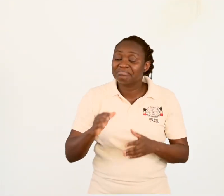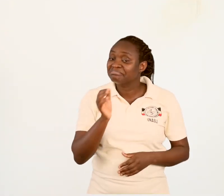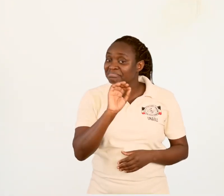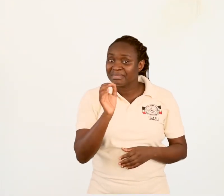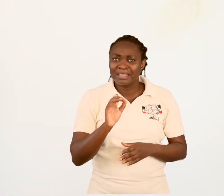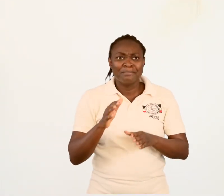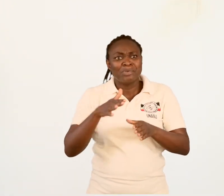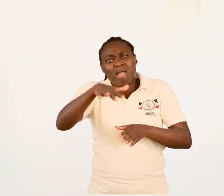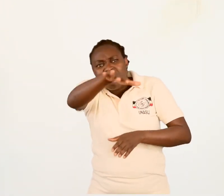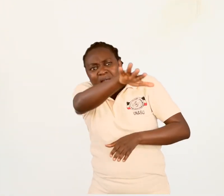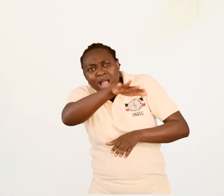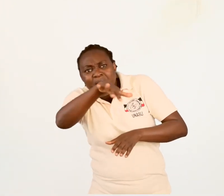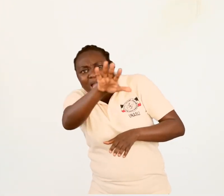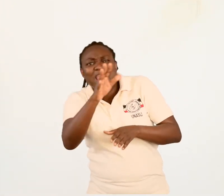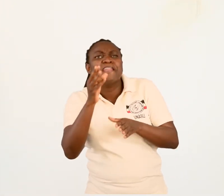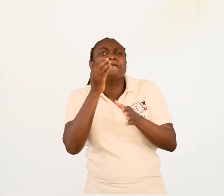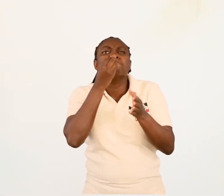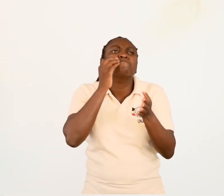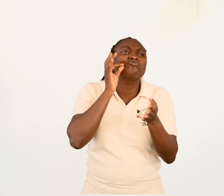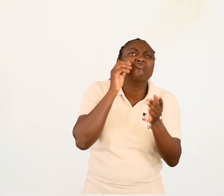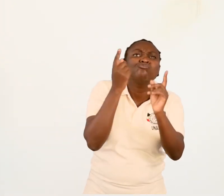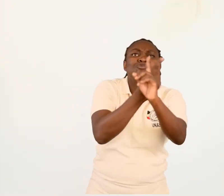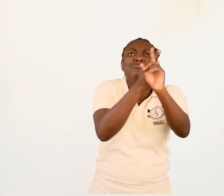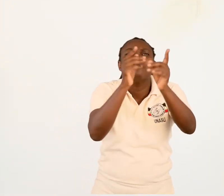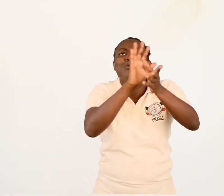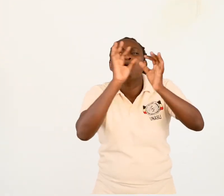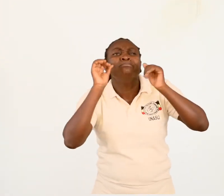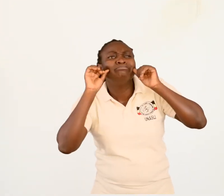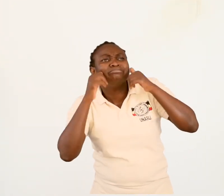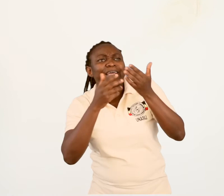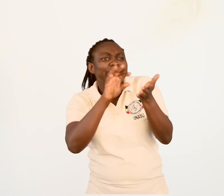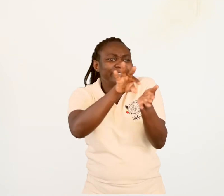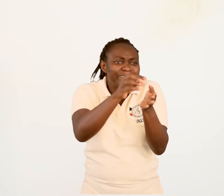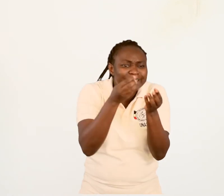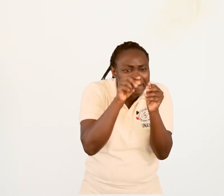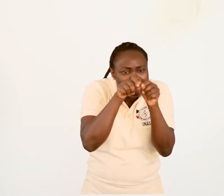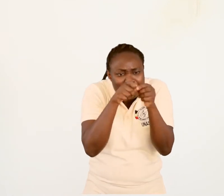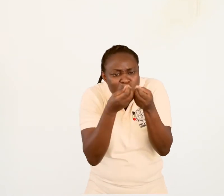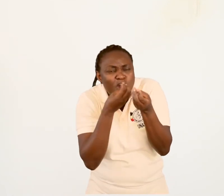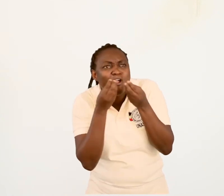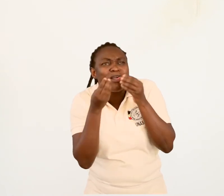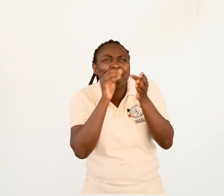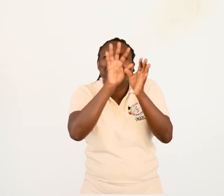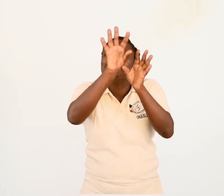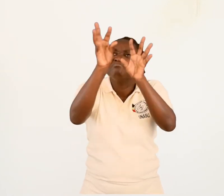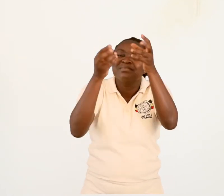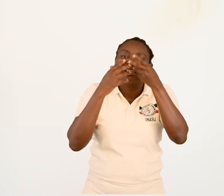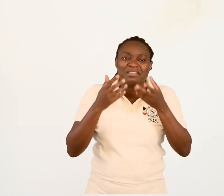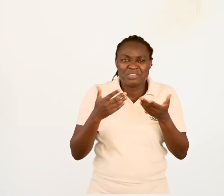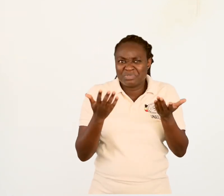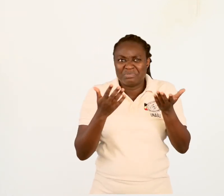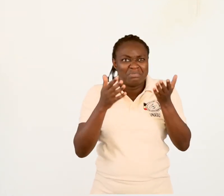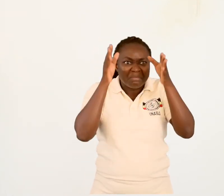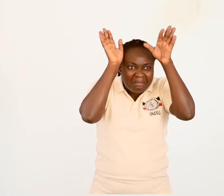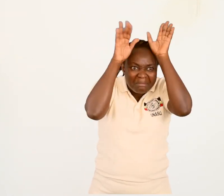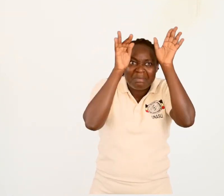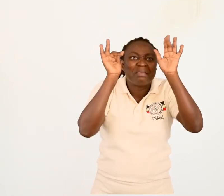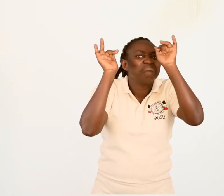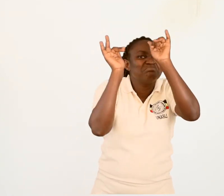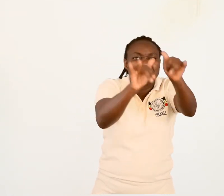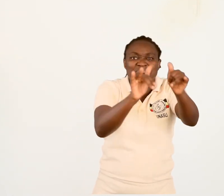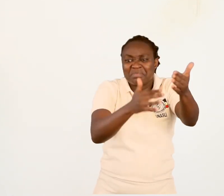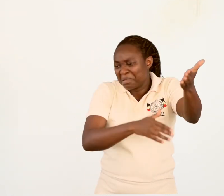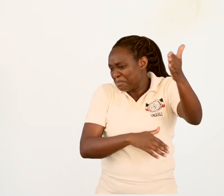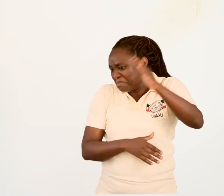river was full of tasty fruits and groundnuts that Hare didn't need to come